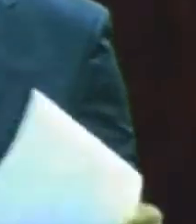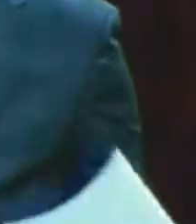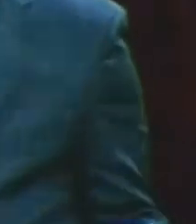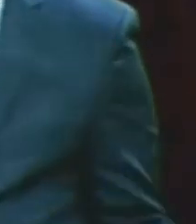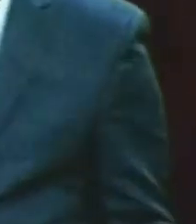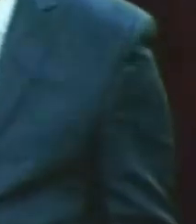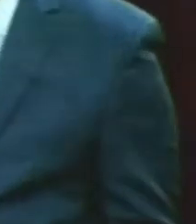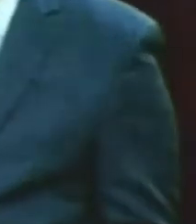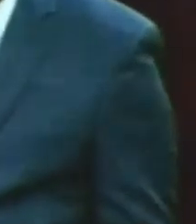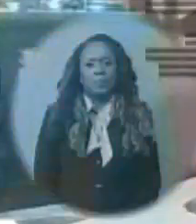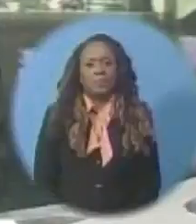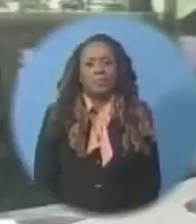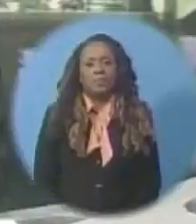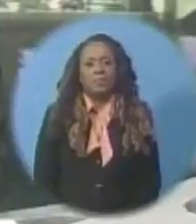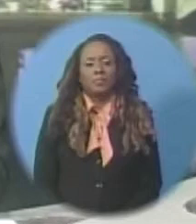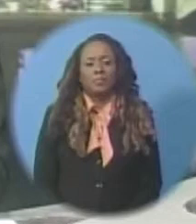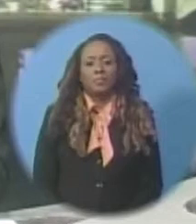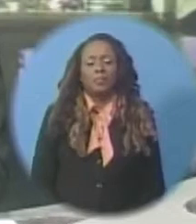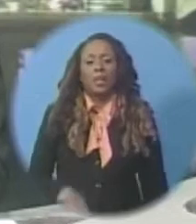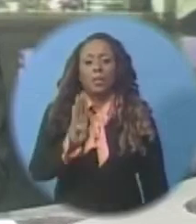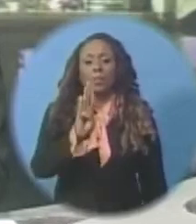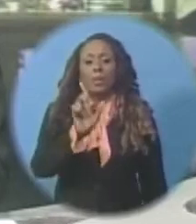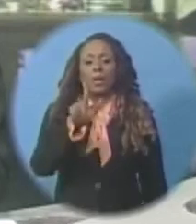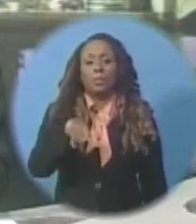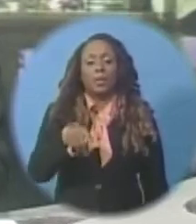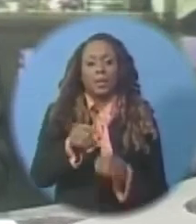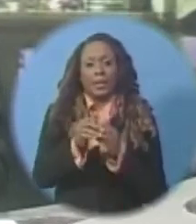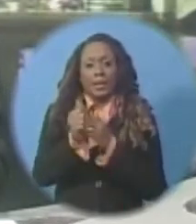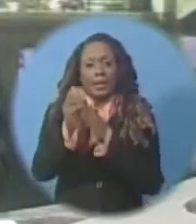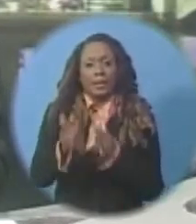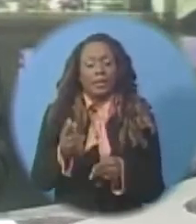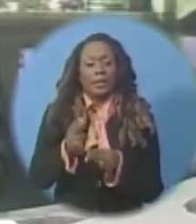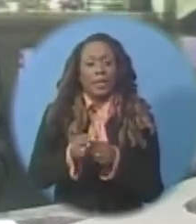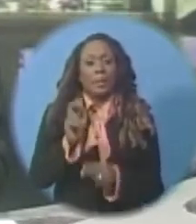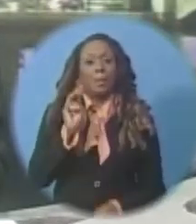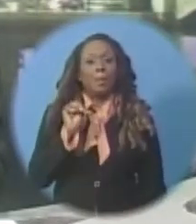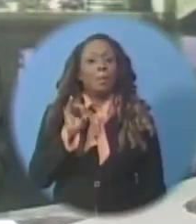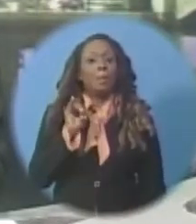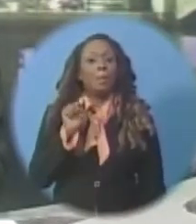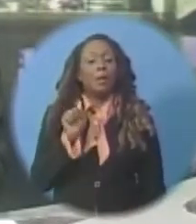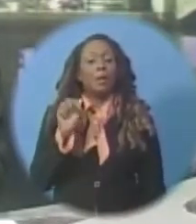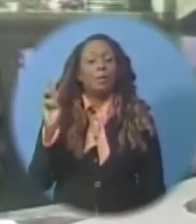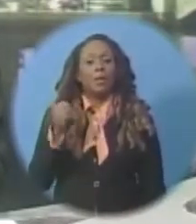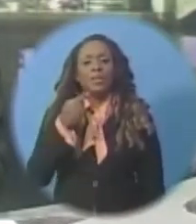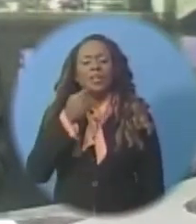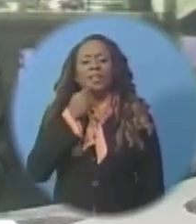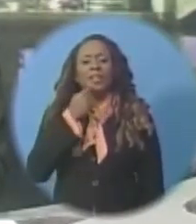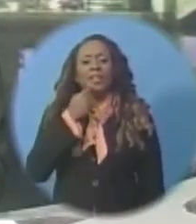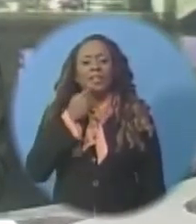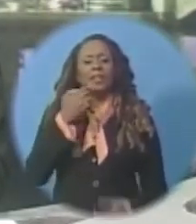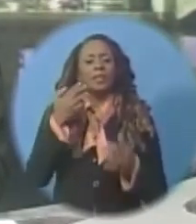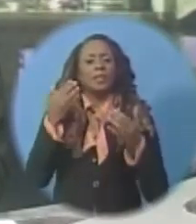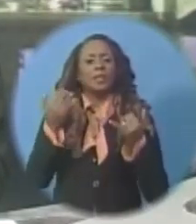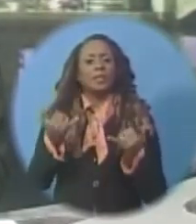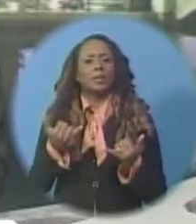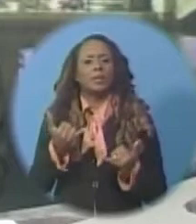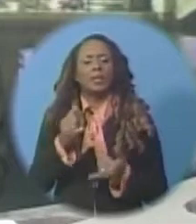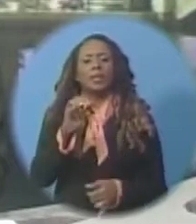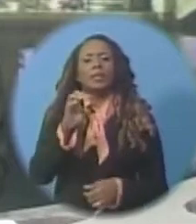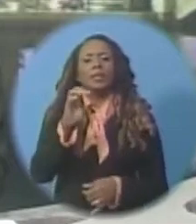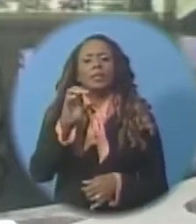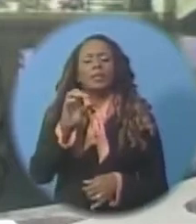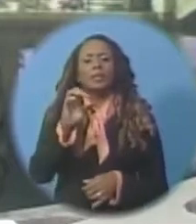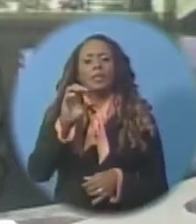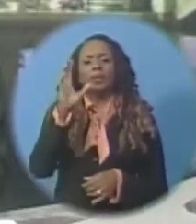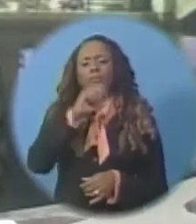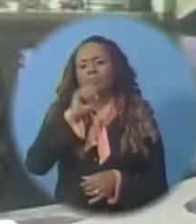and the country as well. Opposition leader Mia Mottley has labeled the estimates presented in Parliament as an admission of